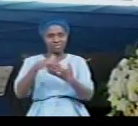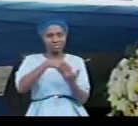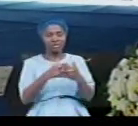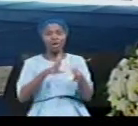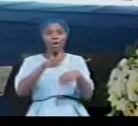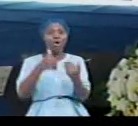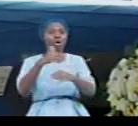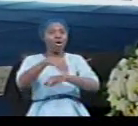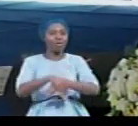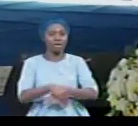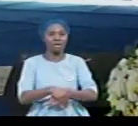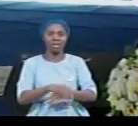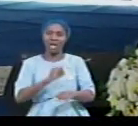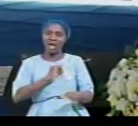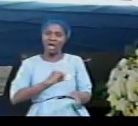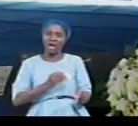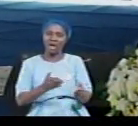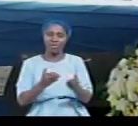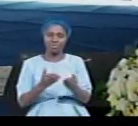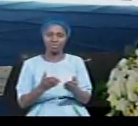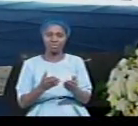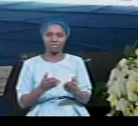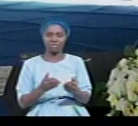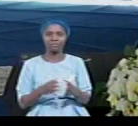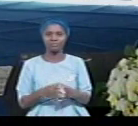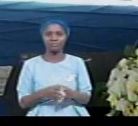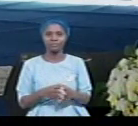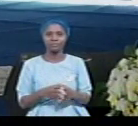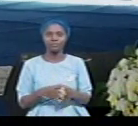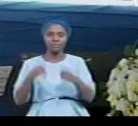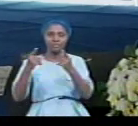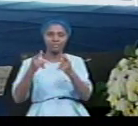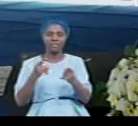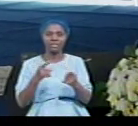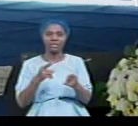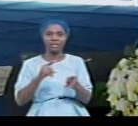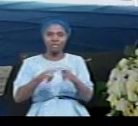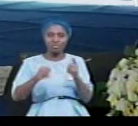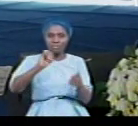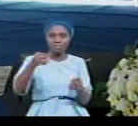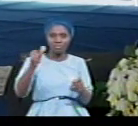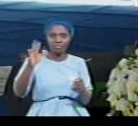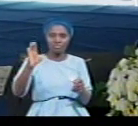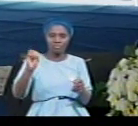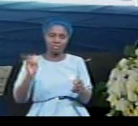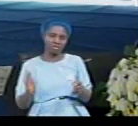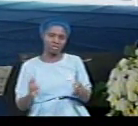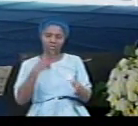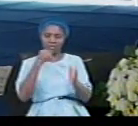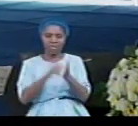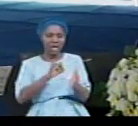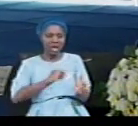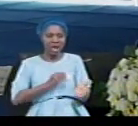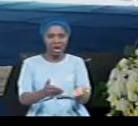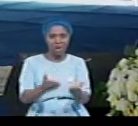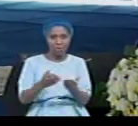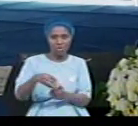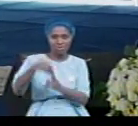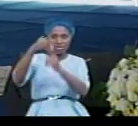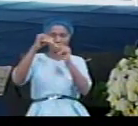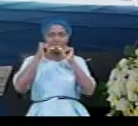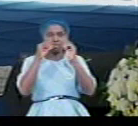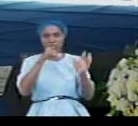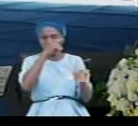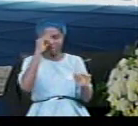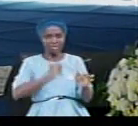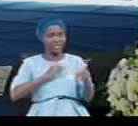I wanted a special blessing because I have special predicament. And you want to go, and